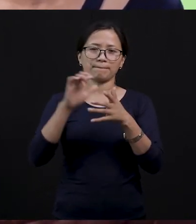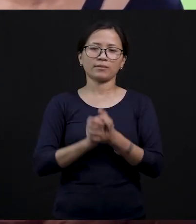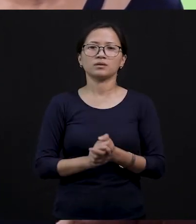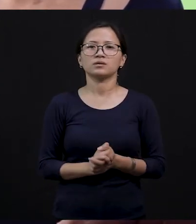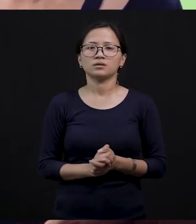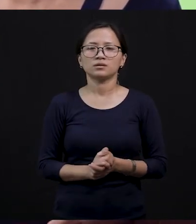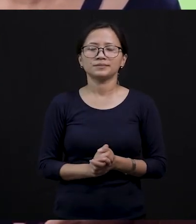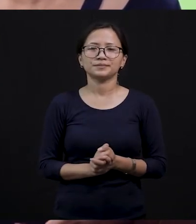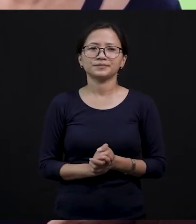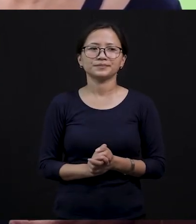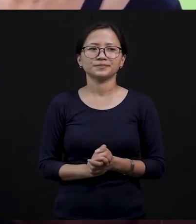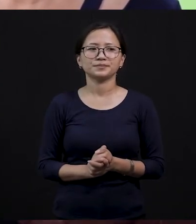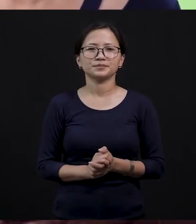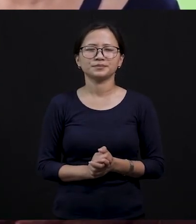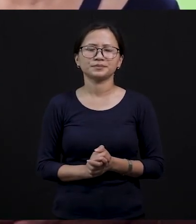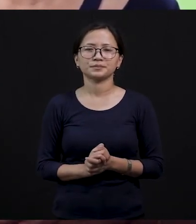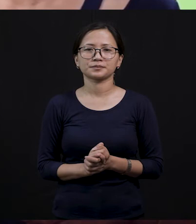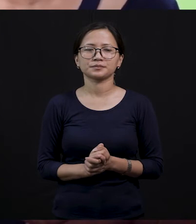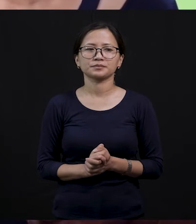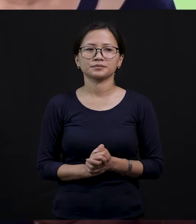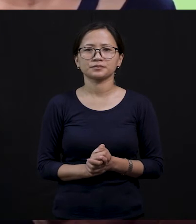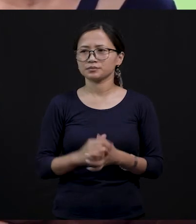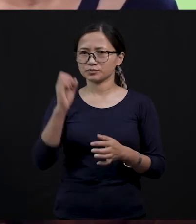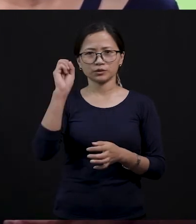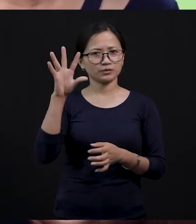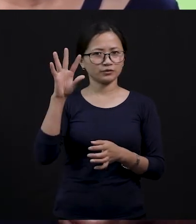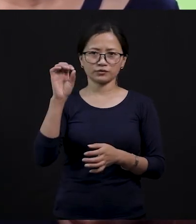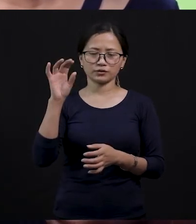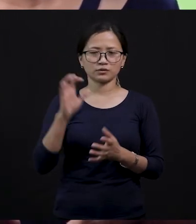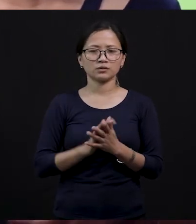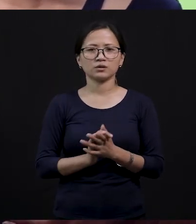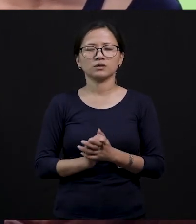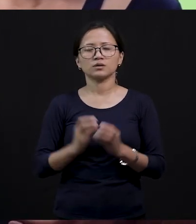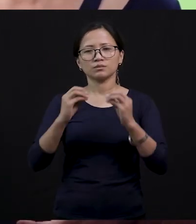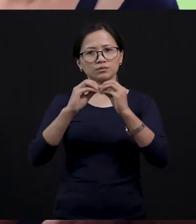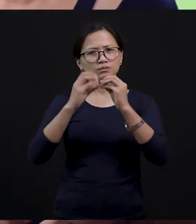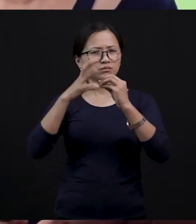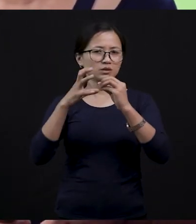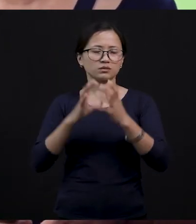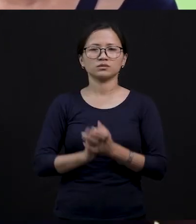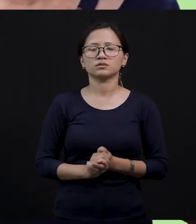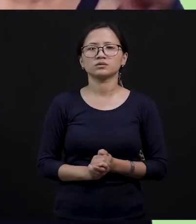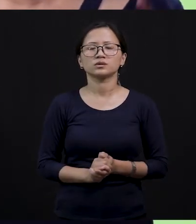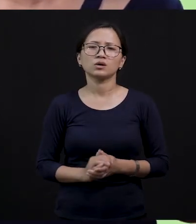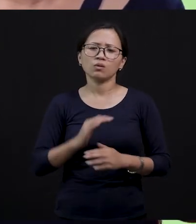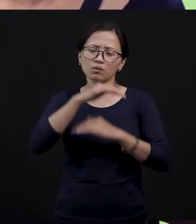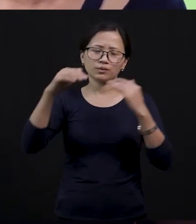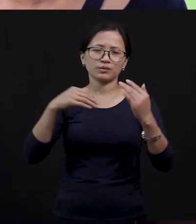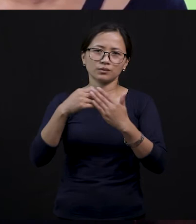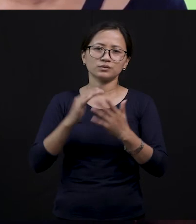election symbol is maybe a finger or maybe a bangle or something, I would make sure that